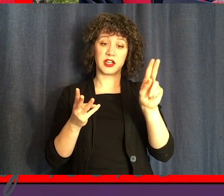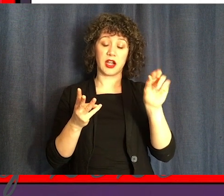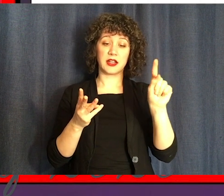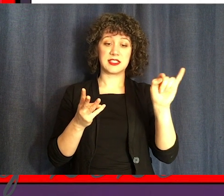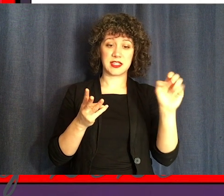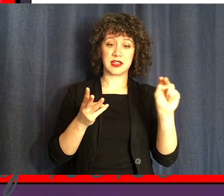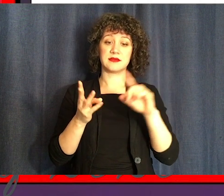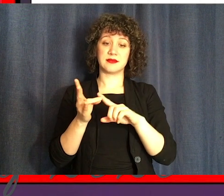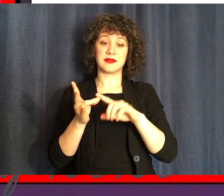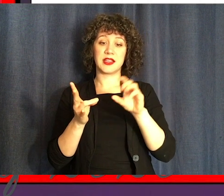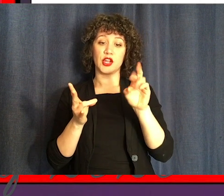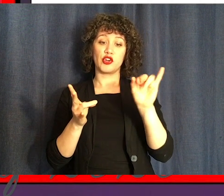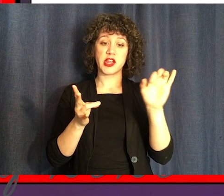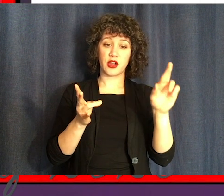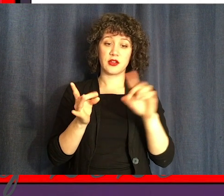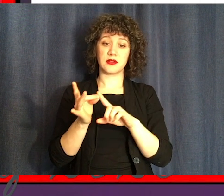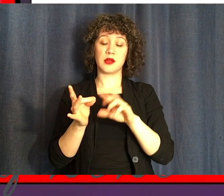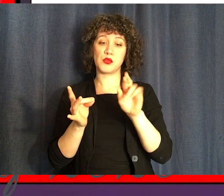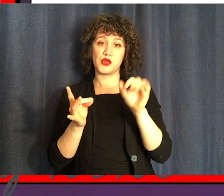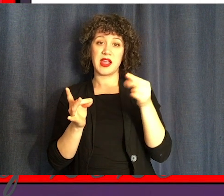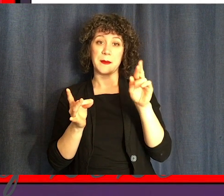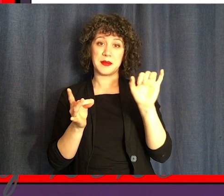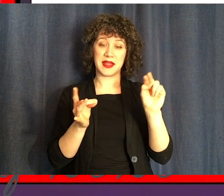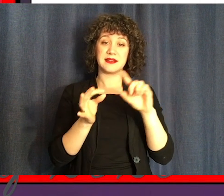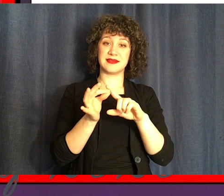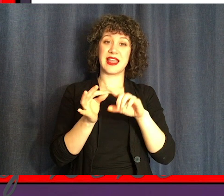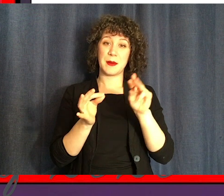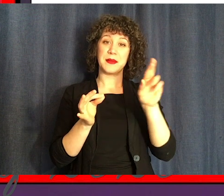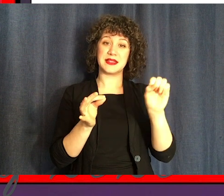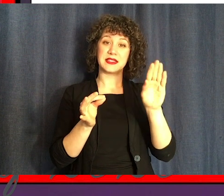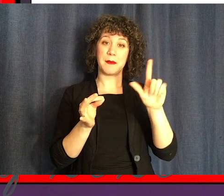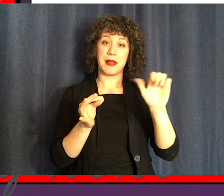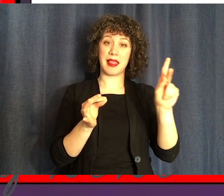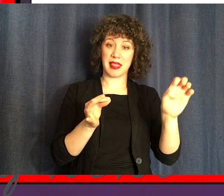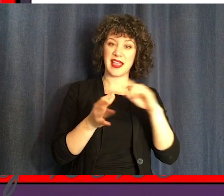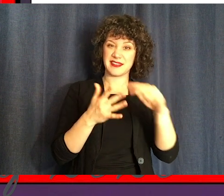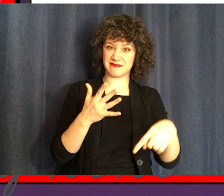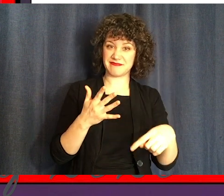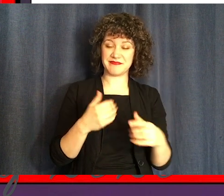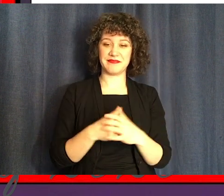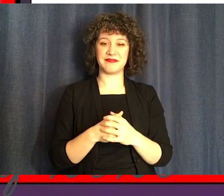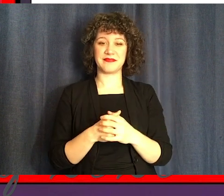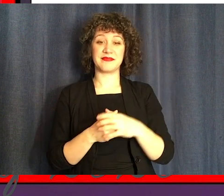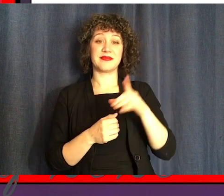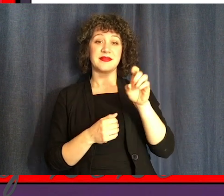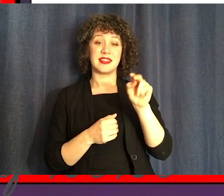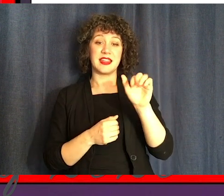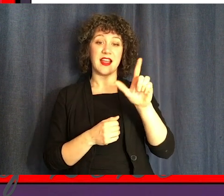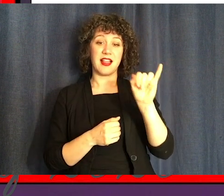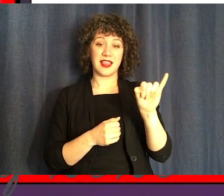The great one, Denali Whitted. Denali would like to thank her parents, family, and all of her